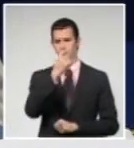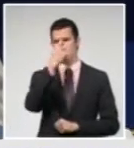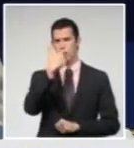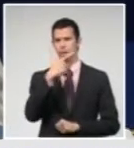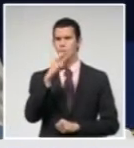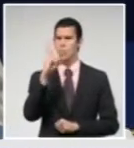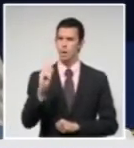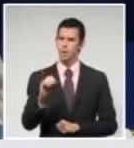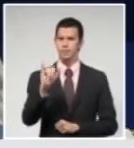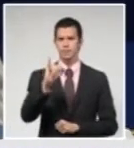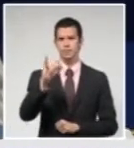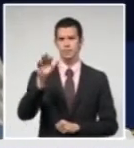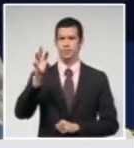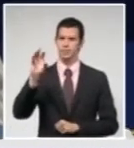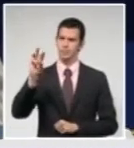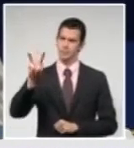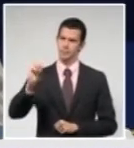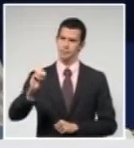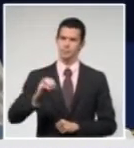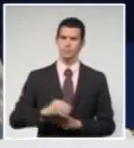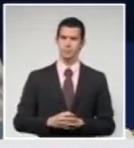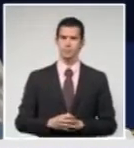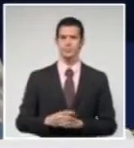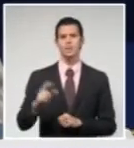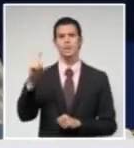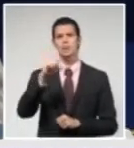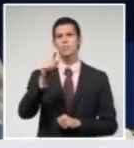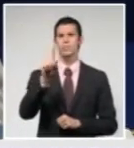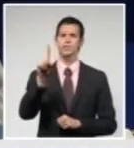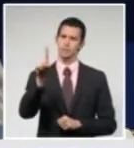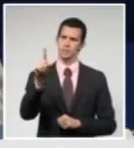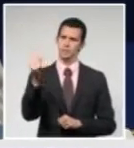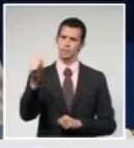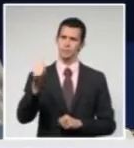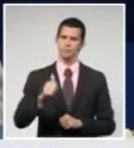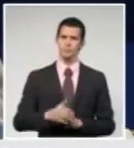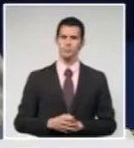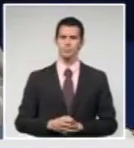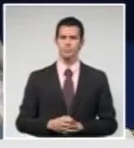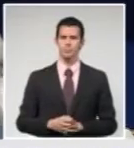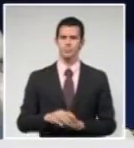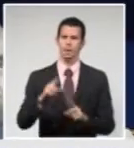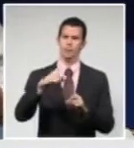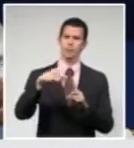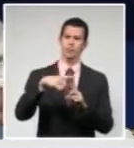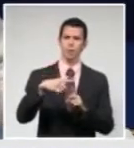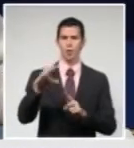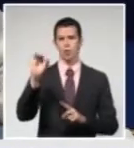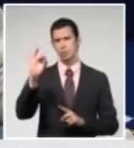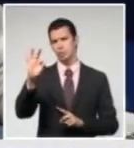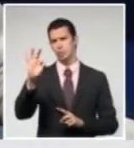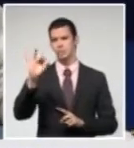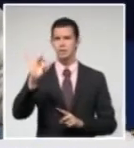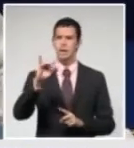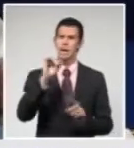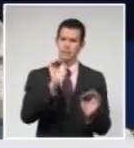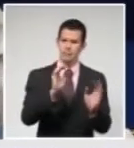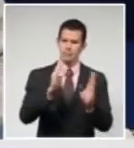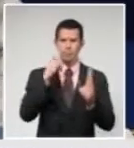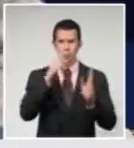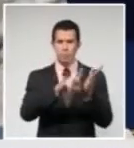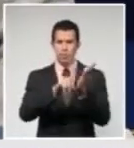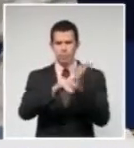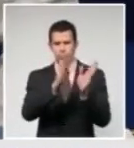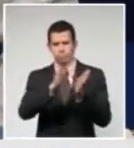Sancti Spiritus, 766, Ciego de Ávila, 630,